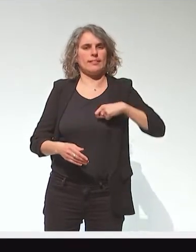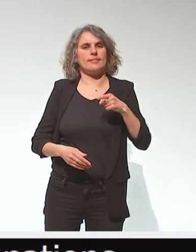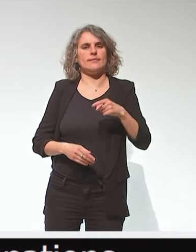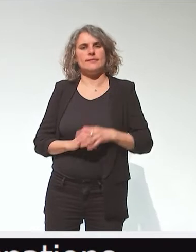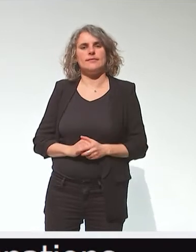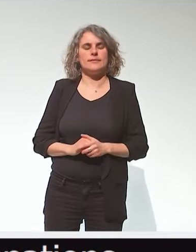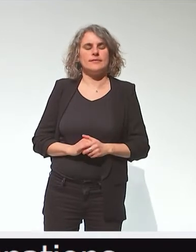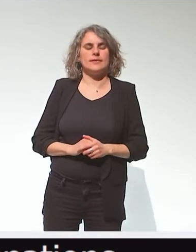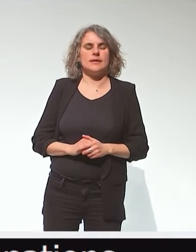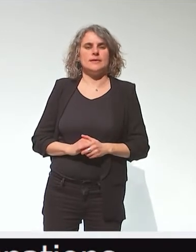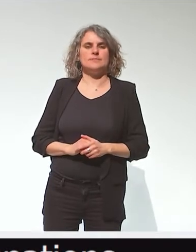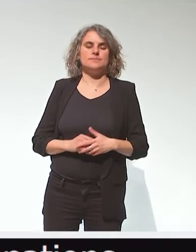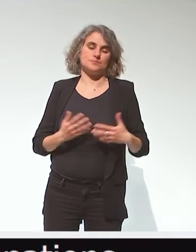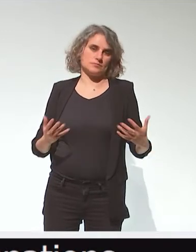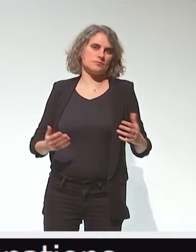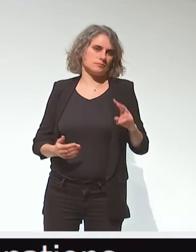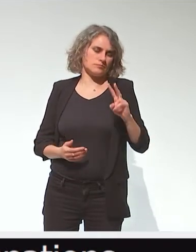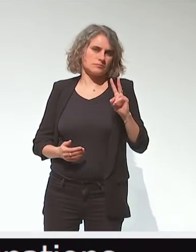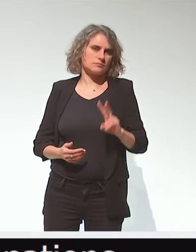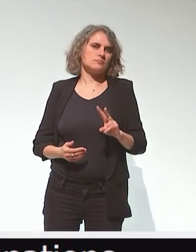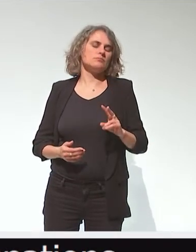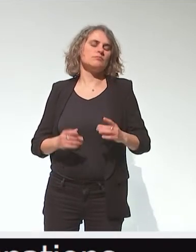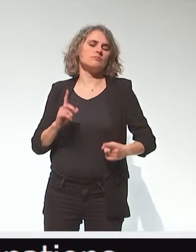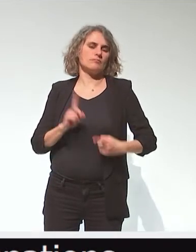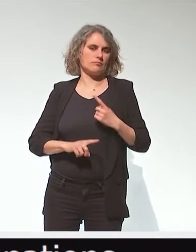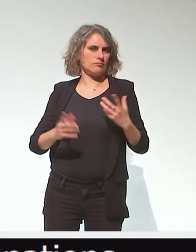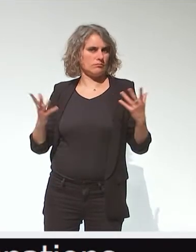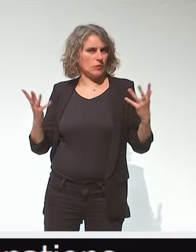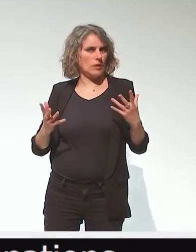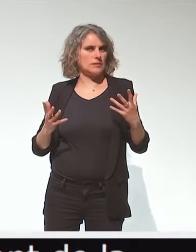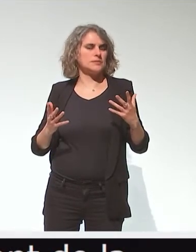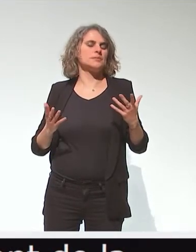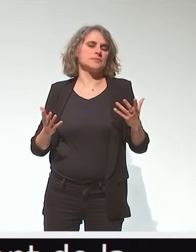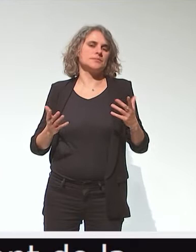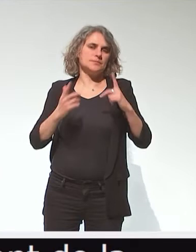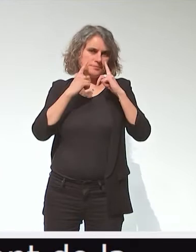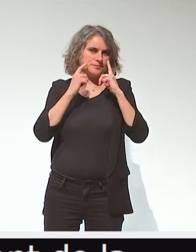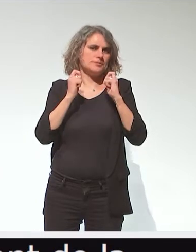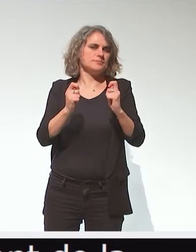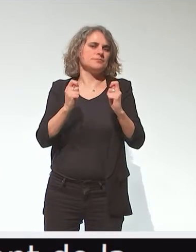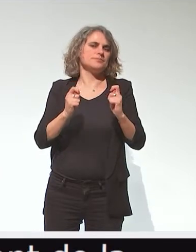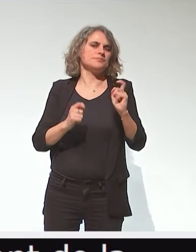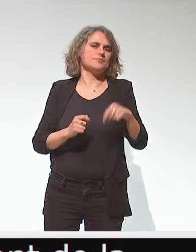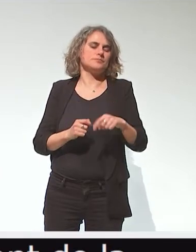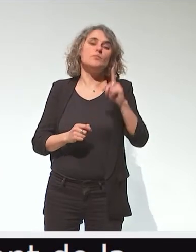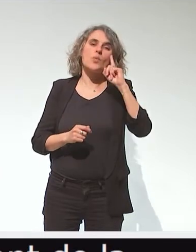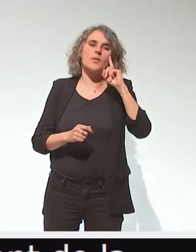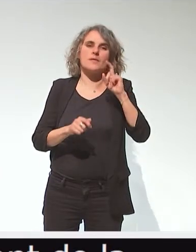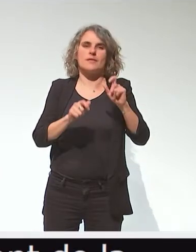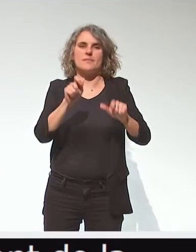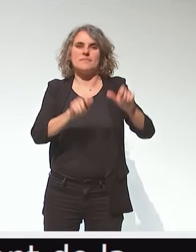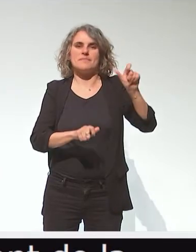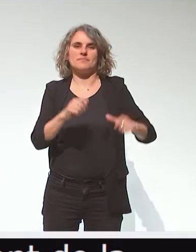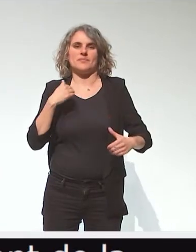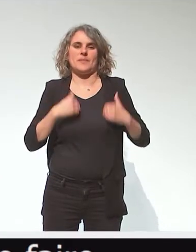to pay particular attention, and we are worried about people with disabilities in Ukraine. And there are